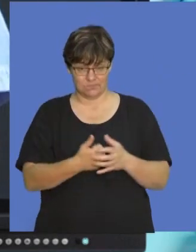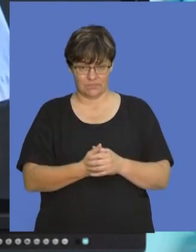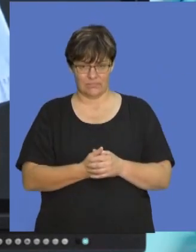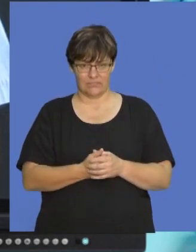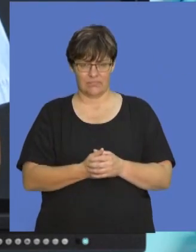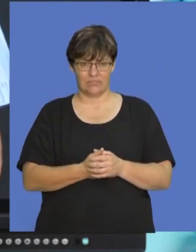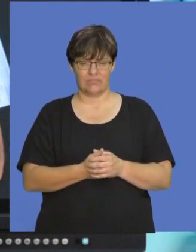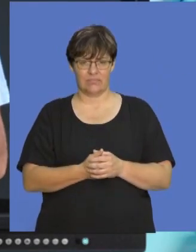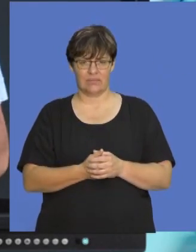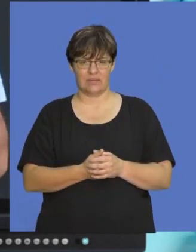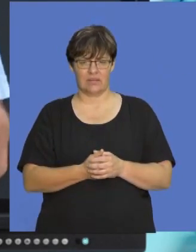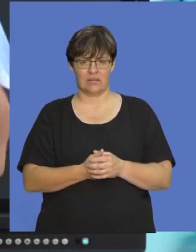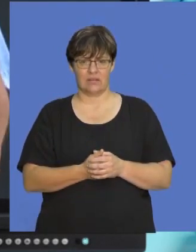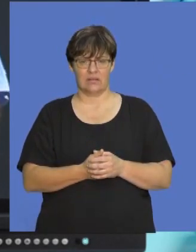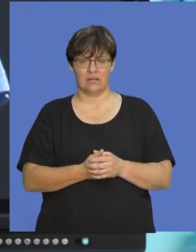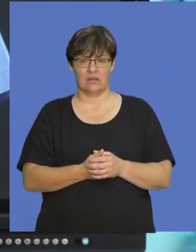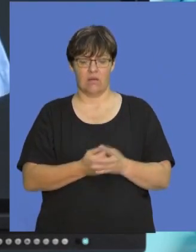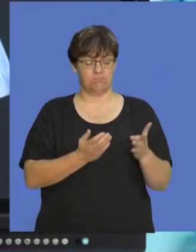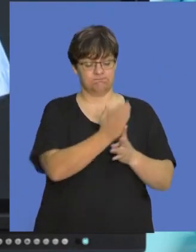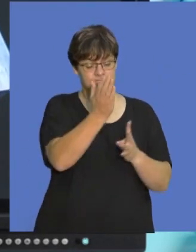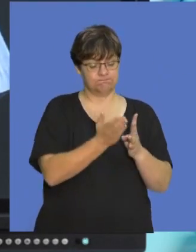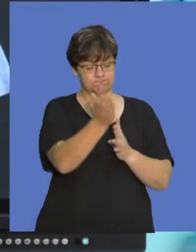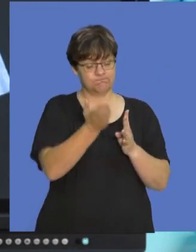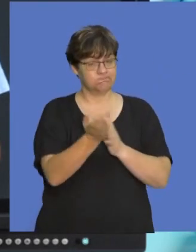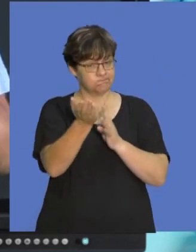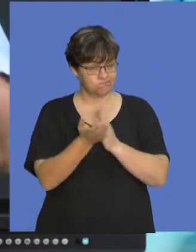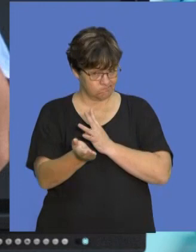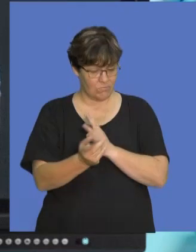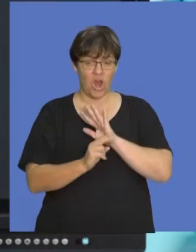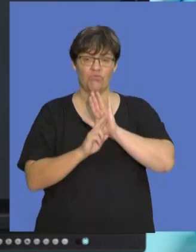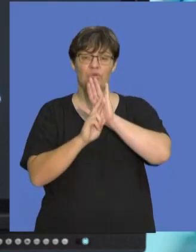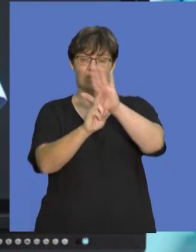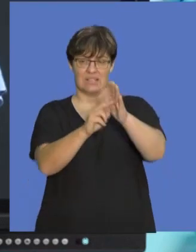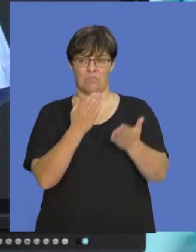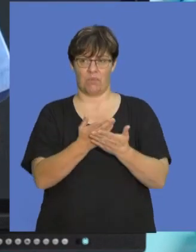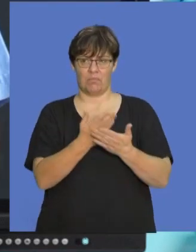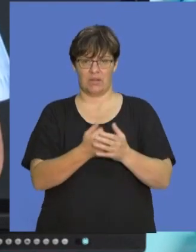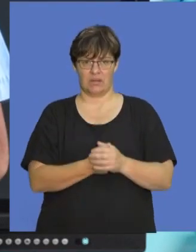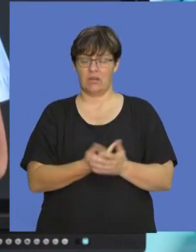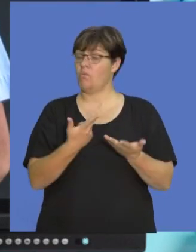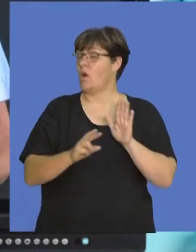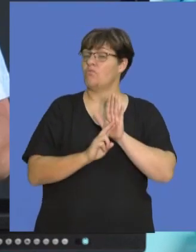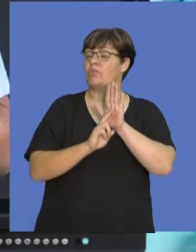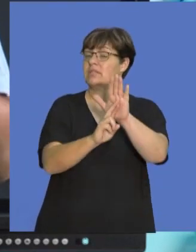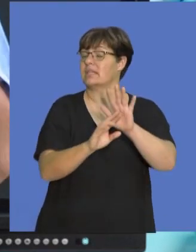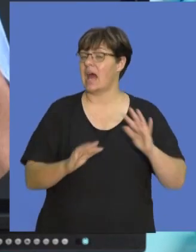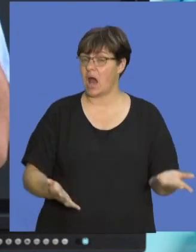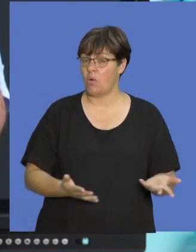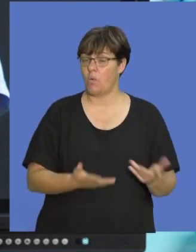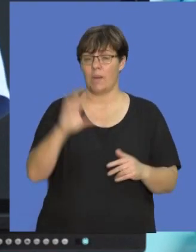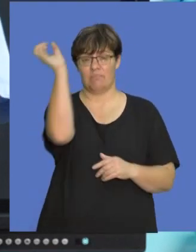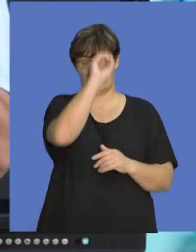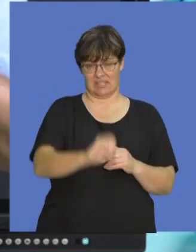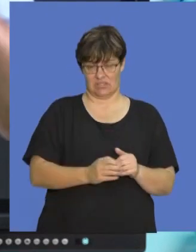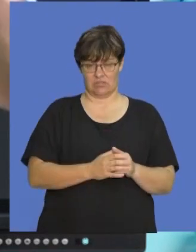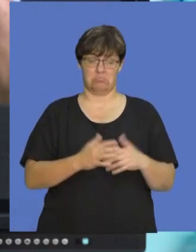that calculation, there are more than one way of representing the probability. We can